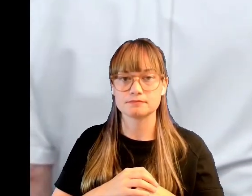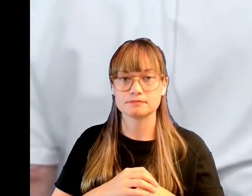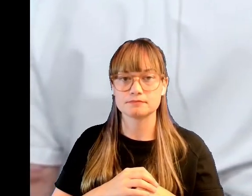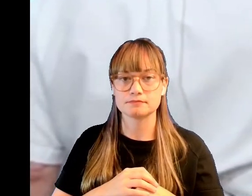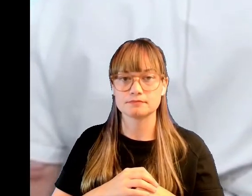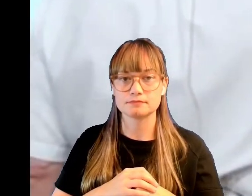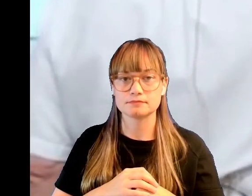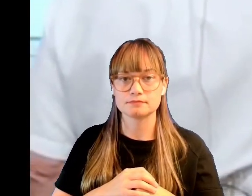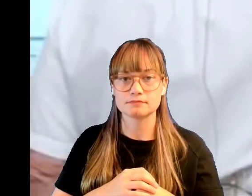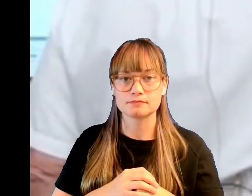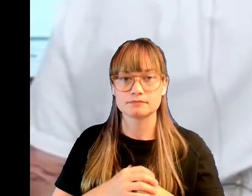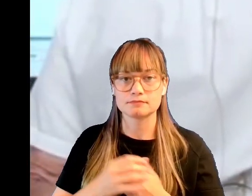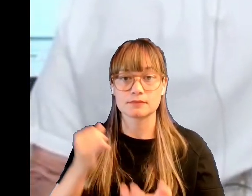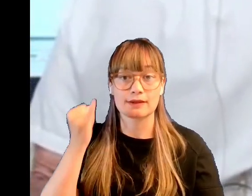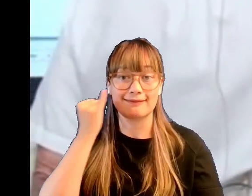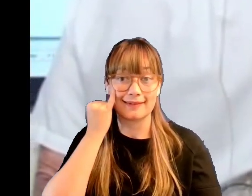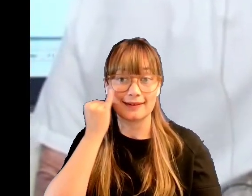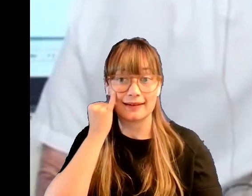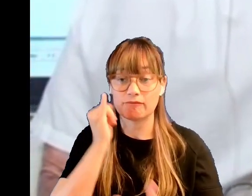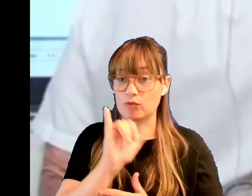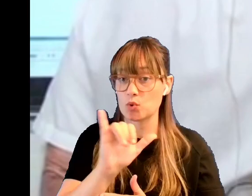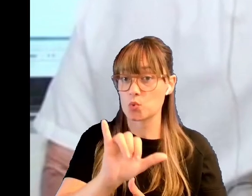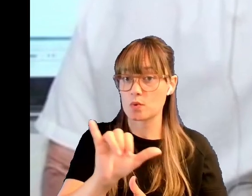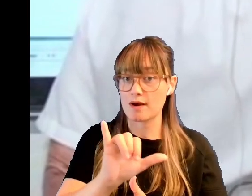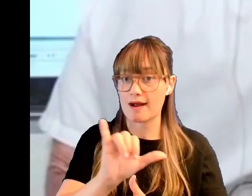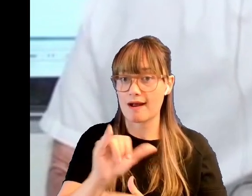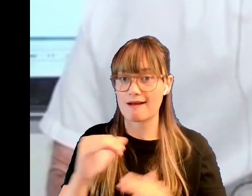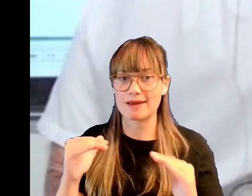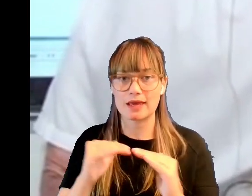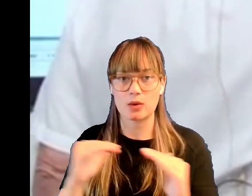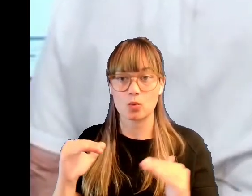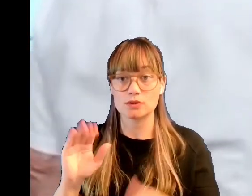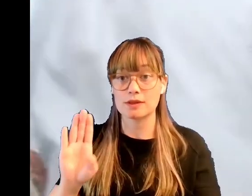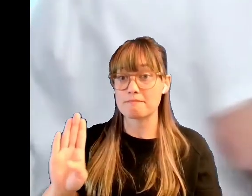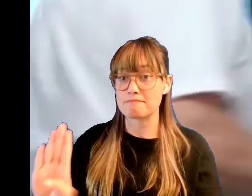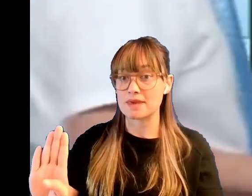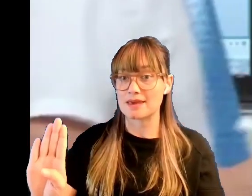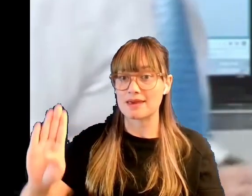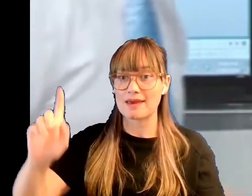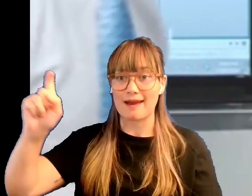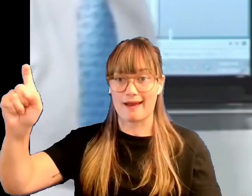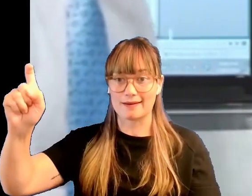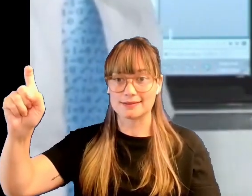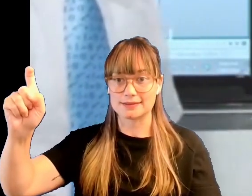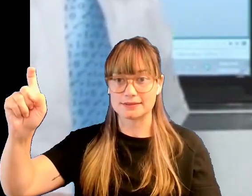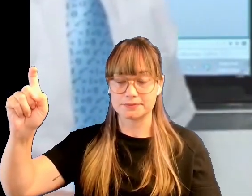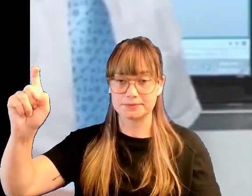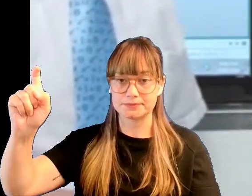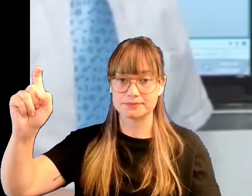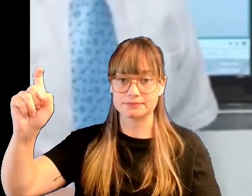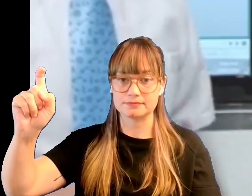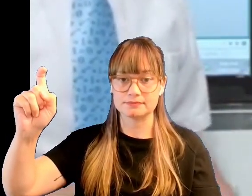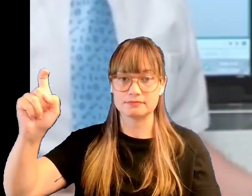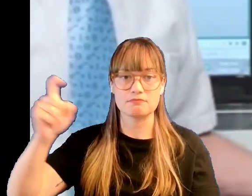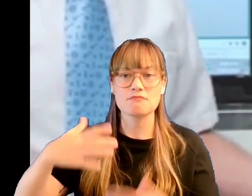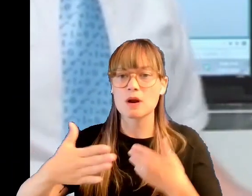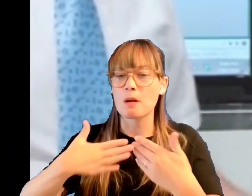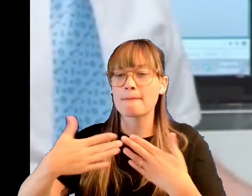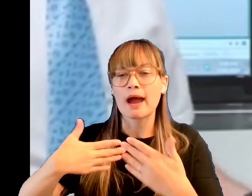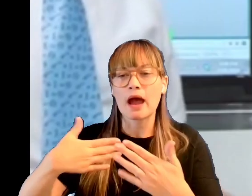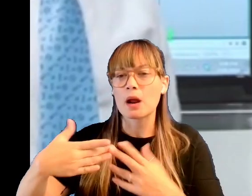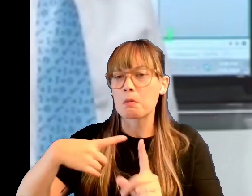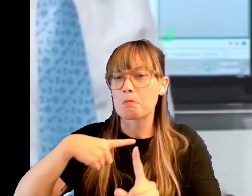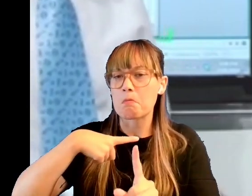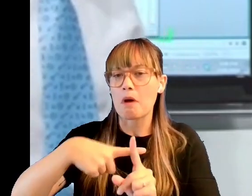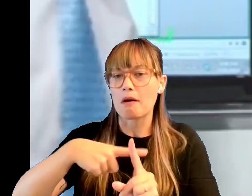If you have y equals b to the x, no matter what